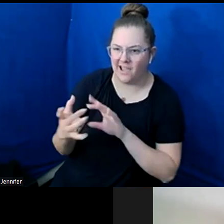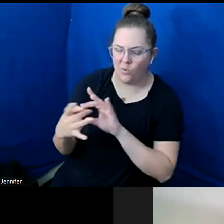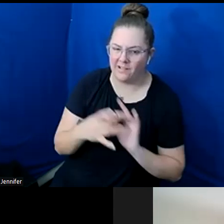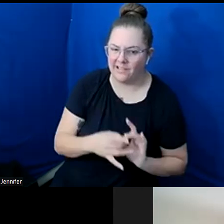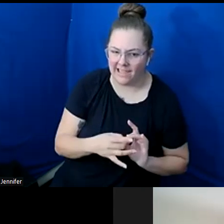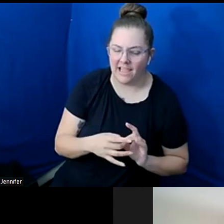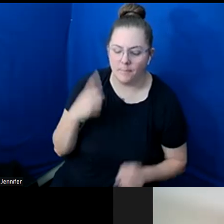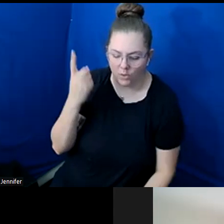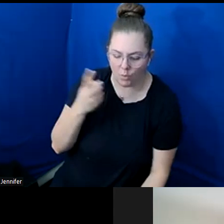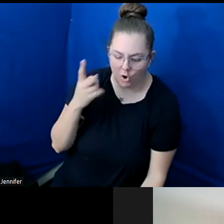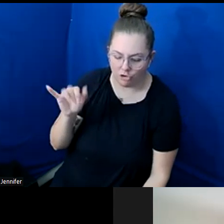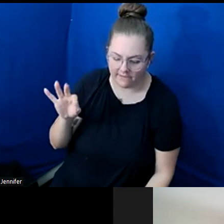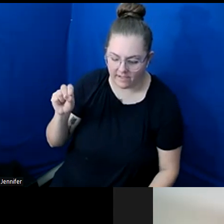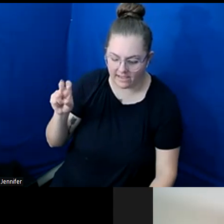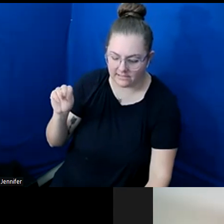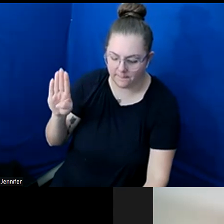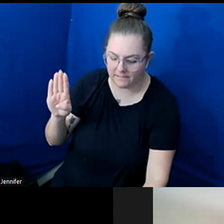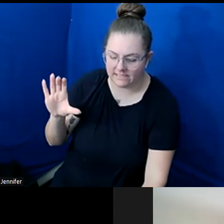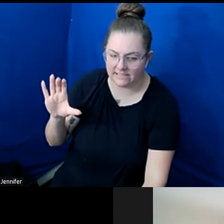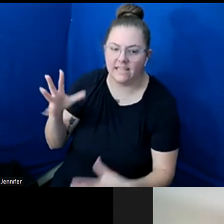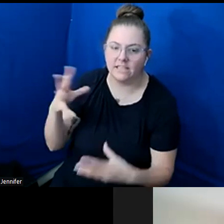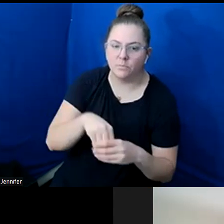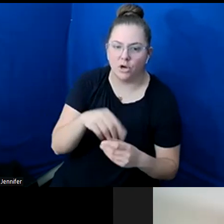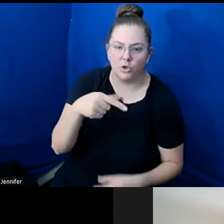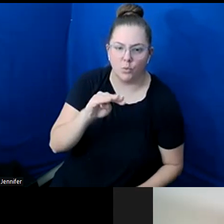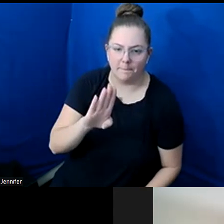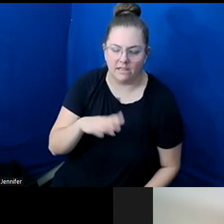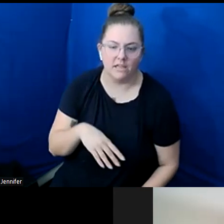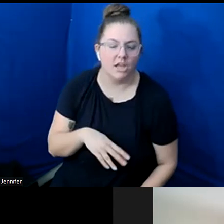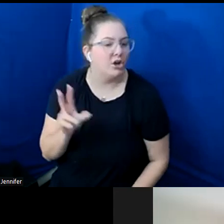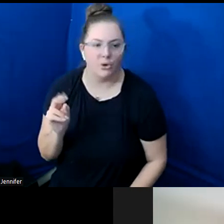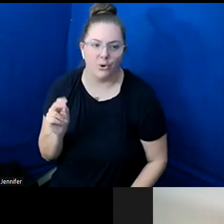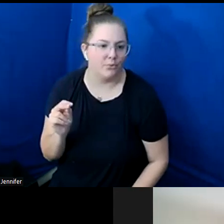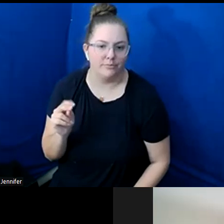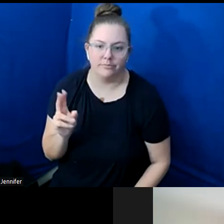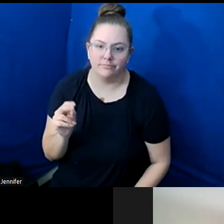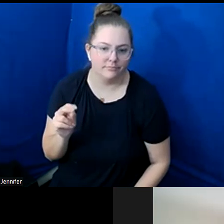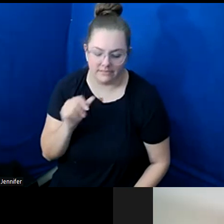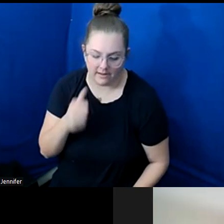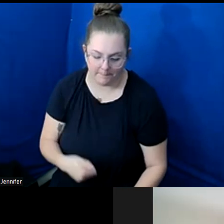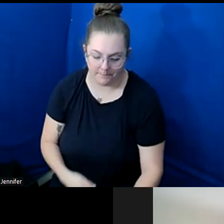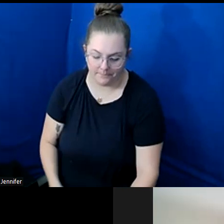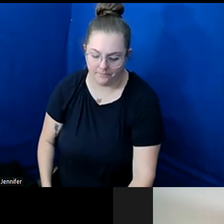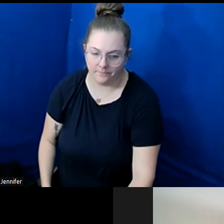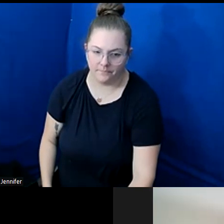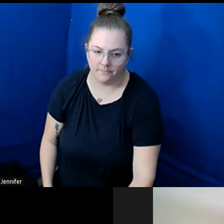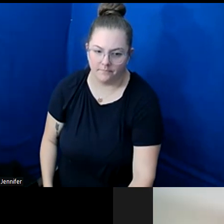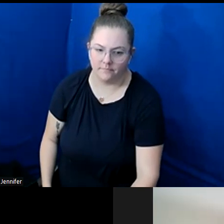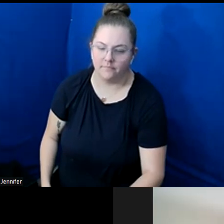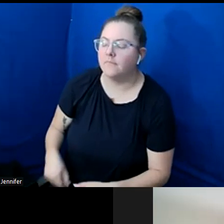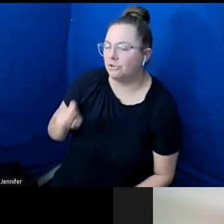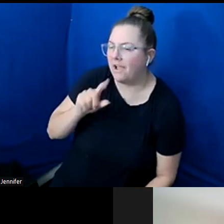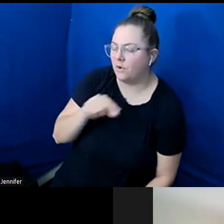were wondering, is SNBC part of QMB? No, and, you have to. Yeah. Yes, yep, qualified